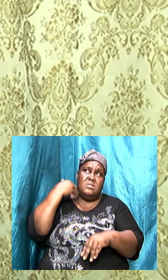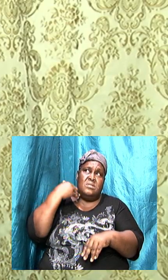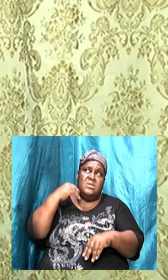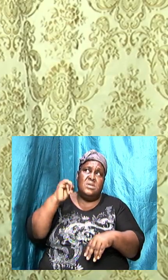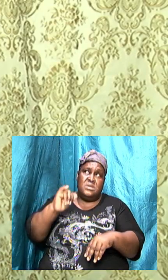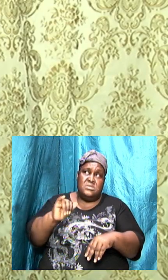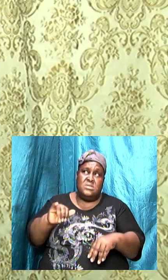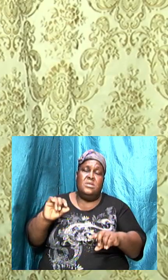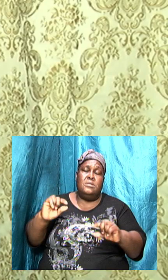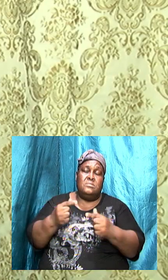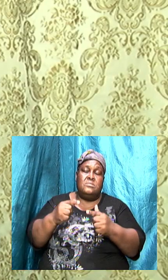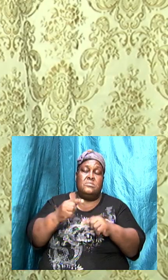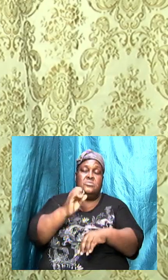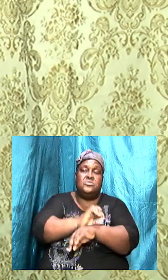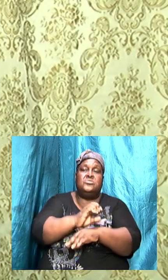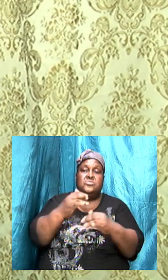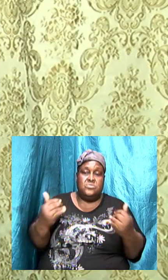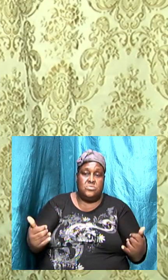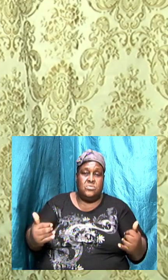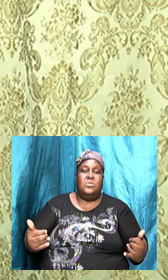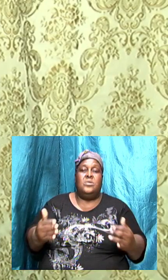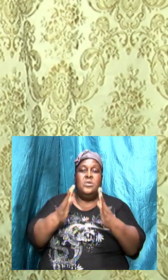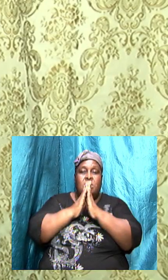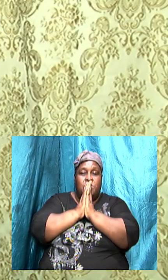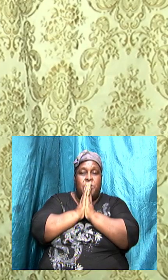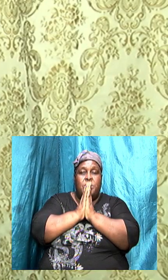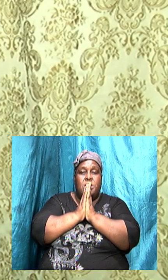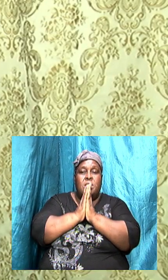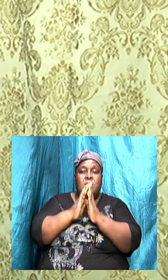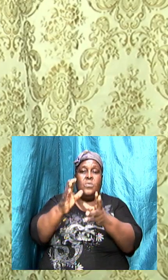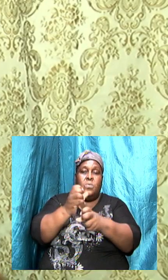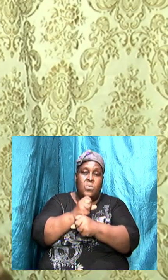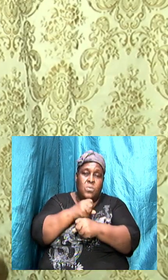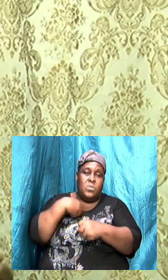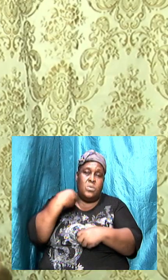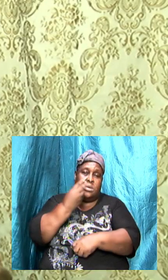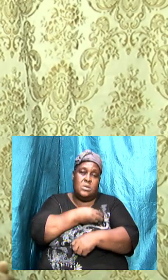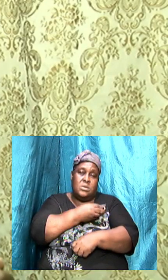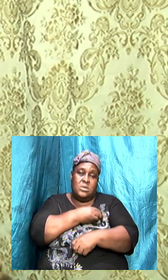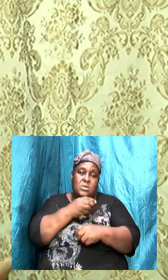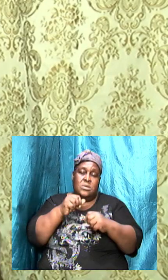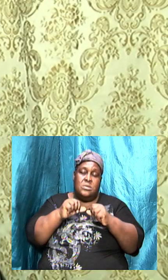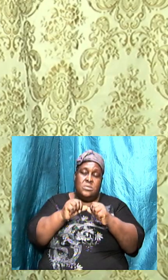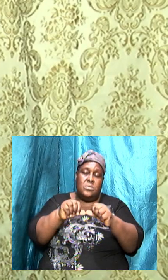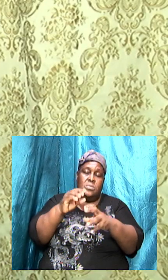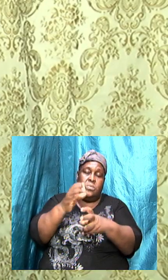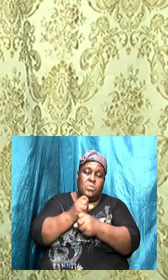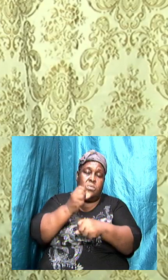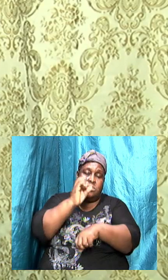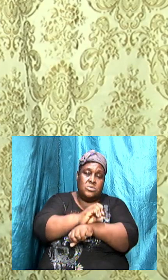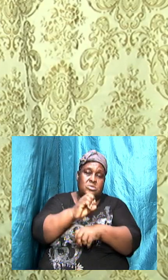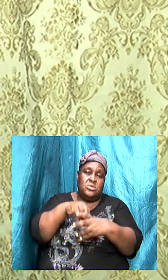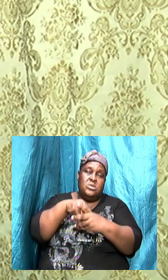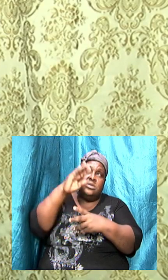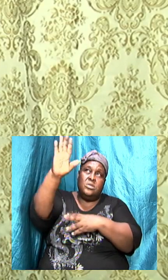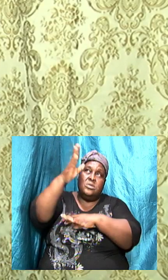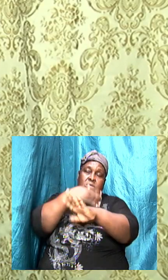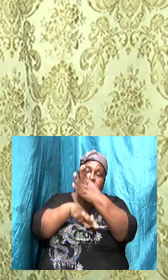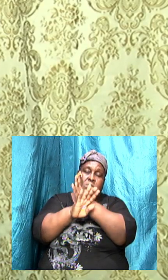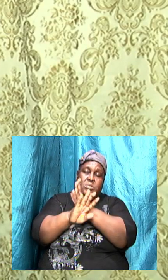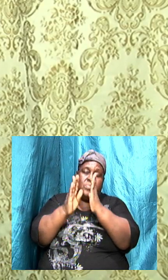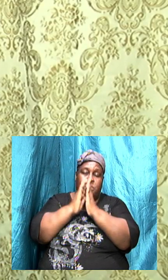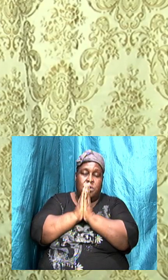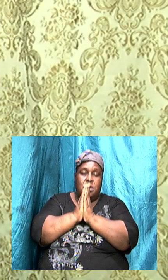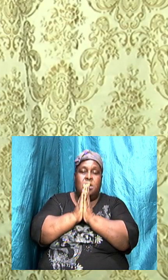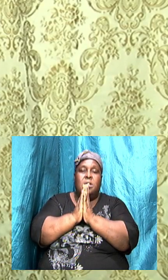impacting the churches now. And I pray and ask you to hold us, to continue to hold the churches in your hands. I pray